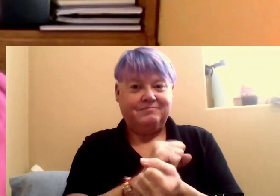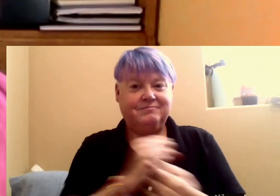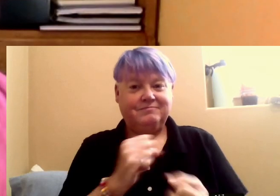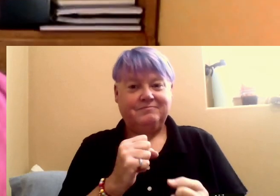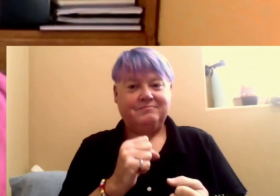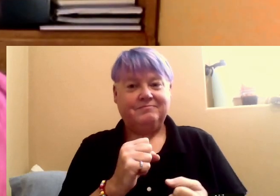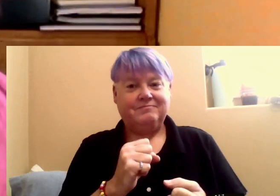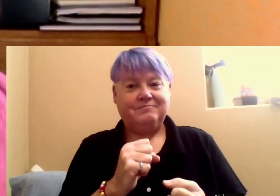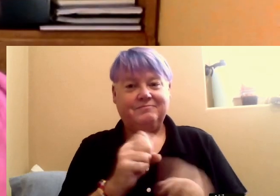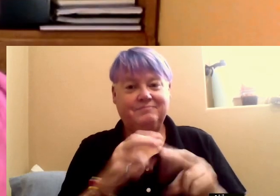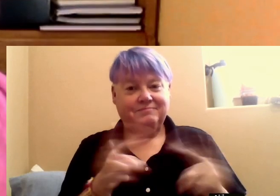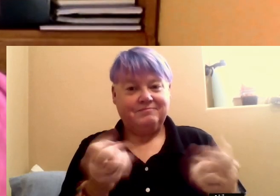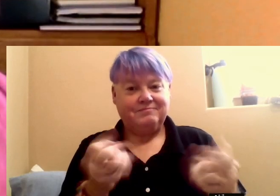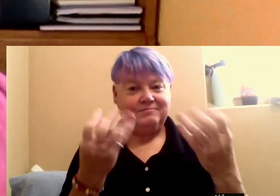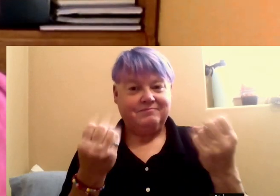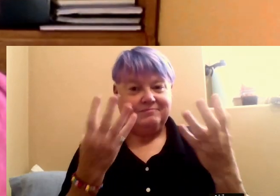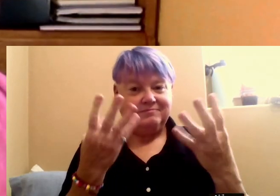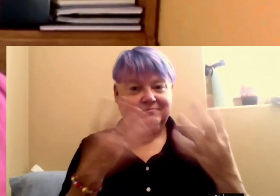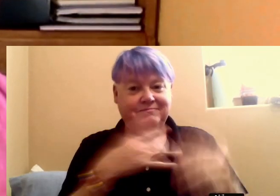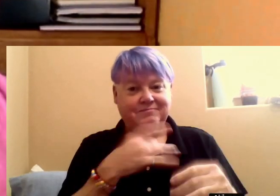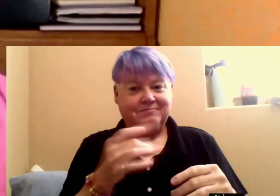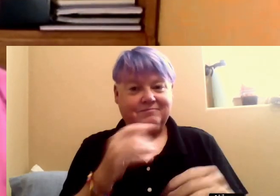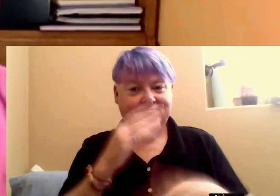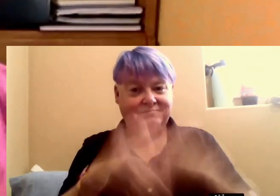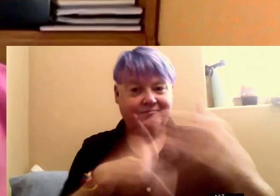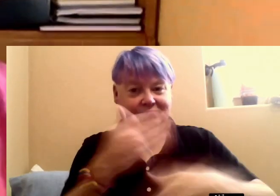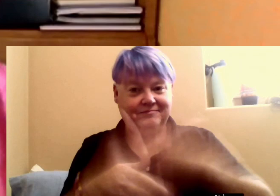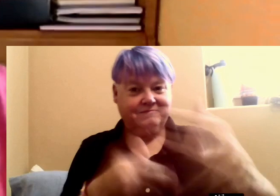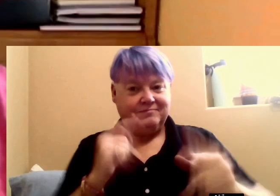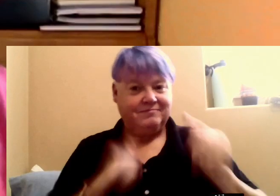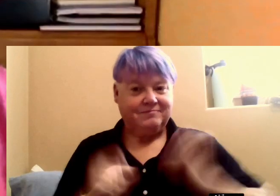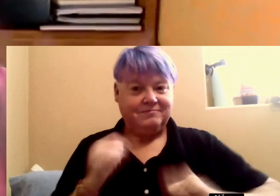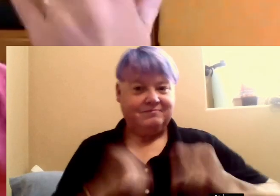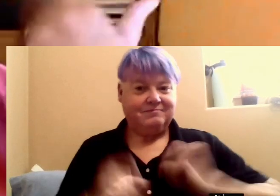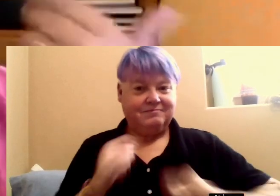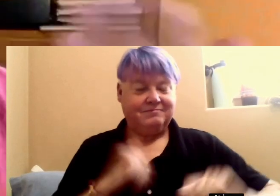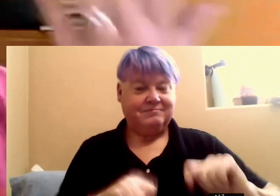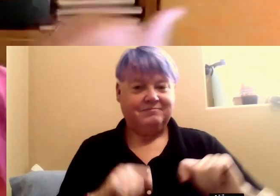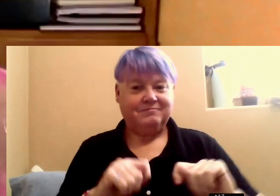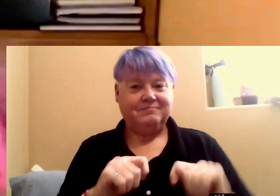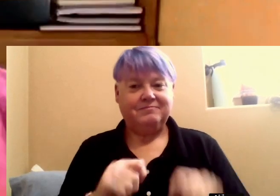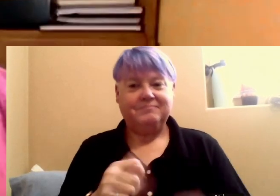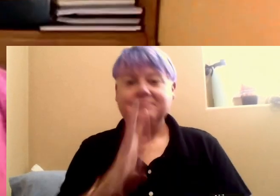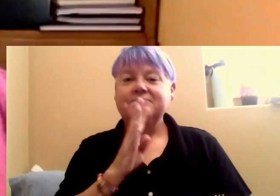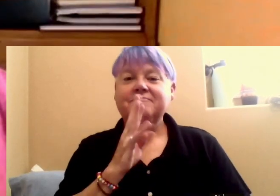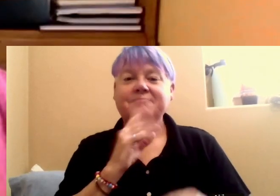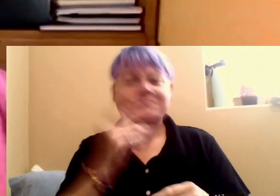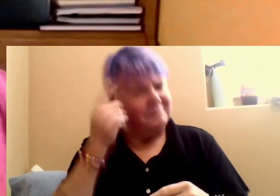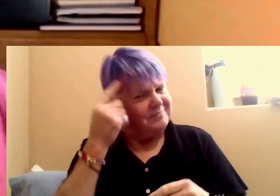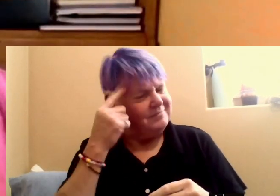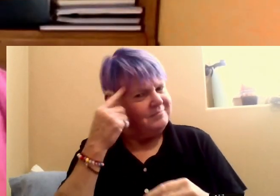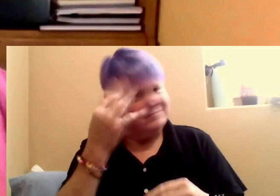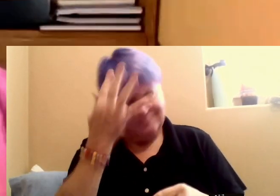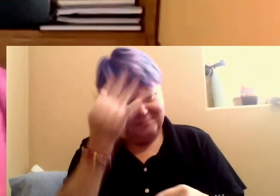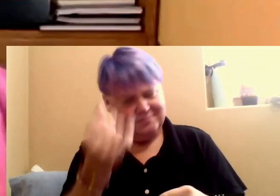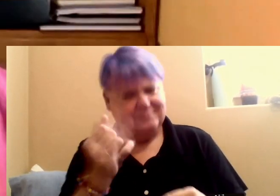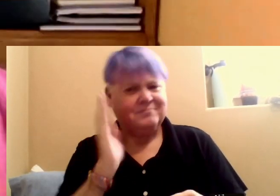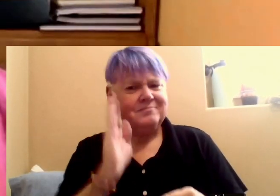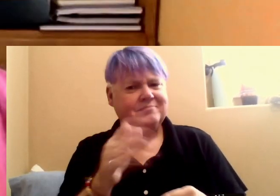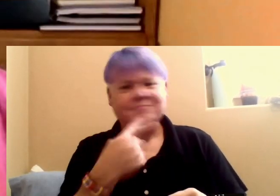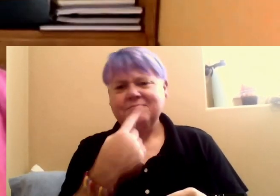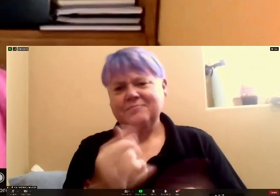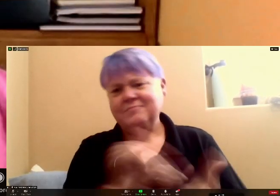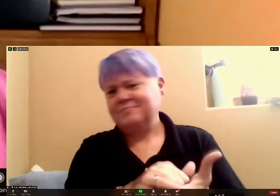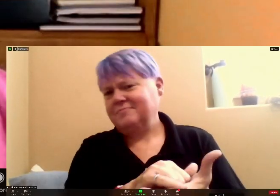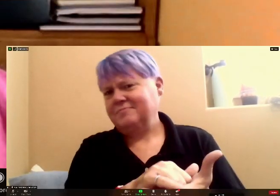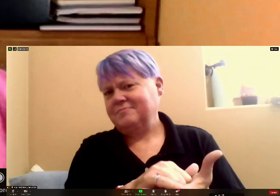is very much like the process of theater, where the dialogue has to come out of a whole lot of thinking about why would they say that? So Right.